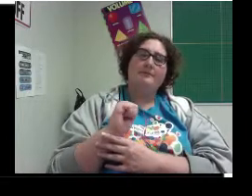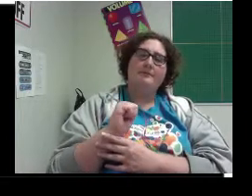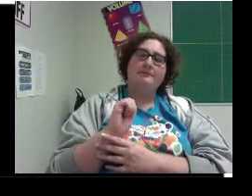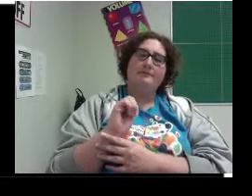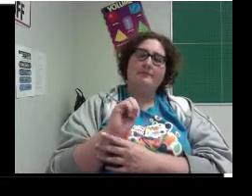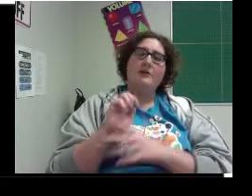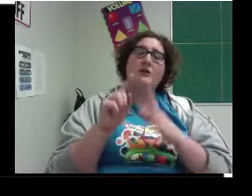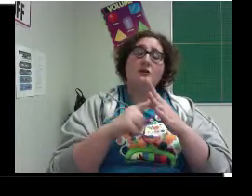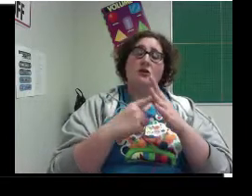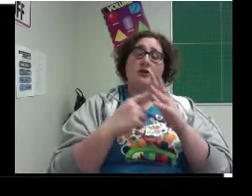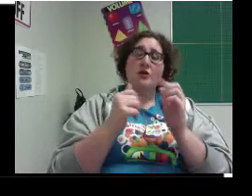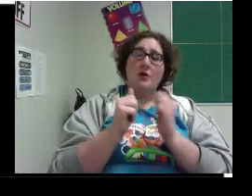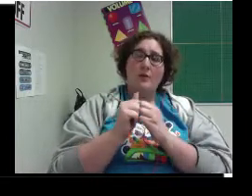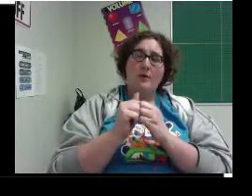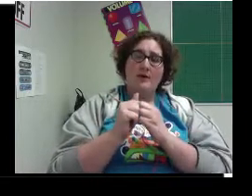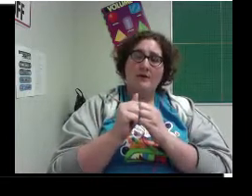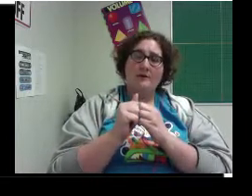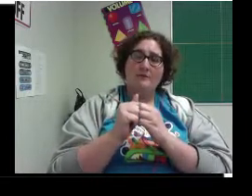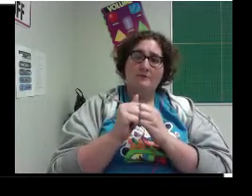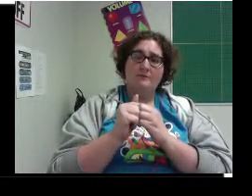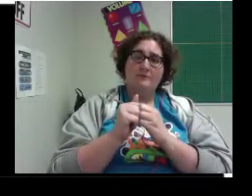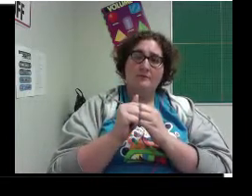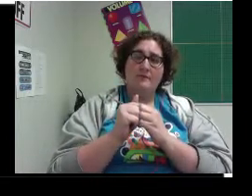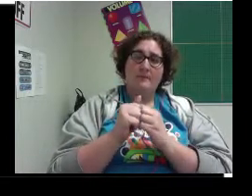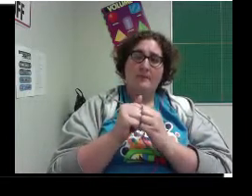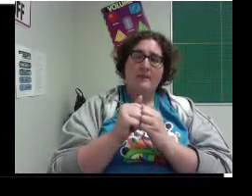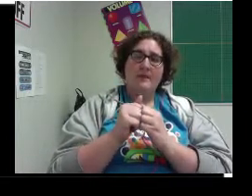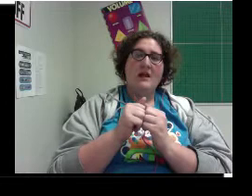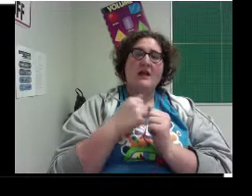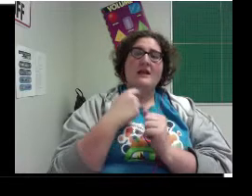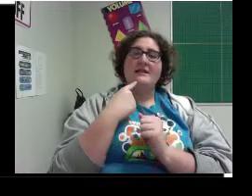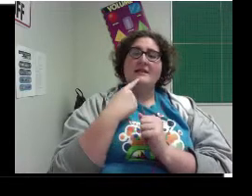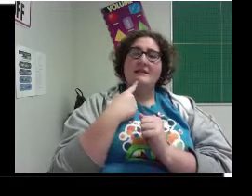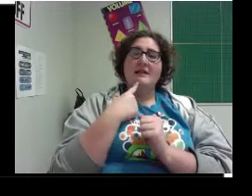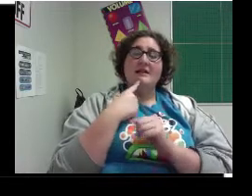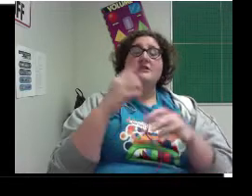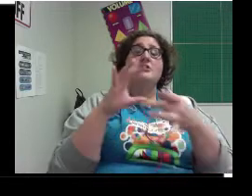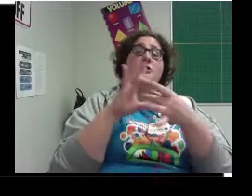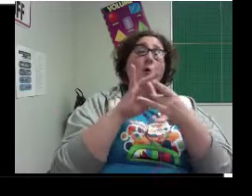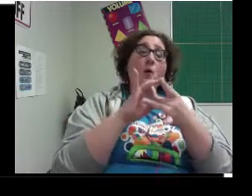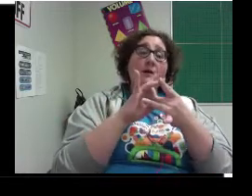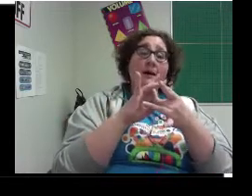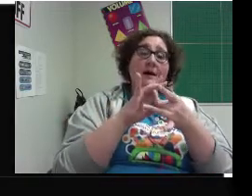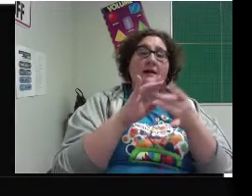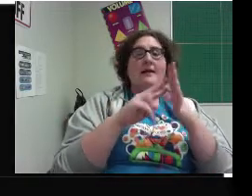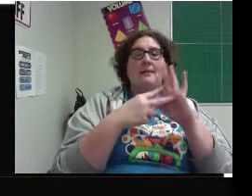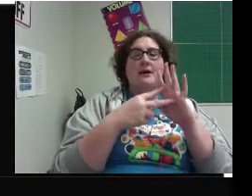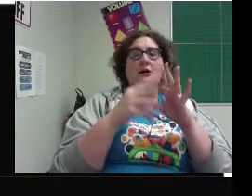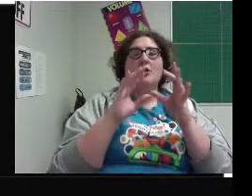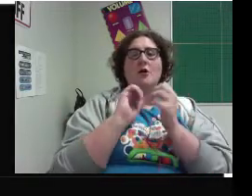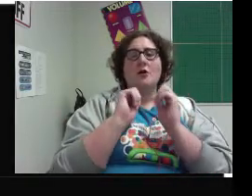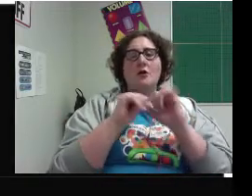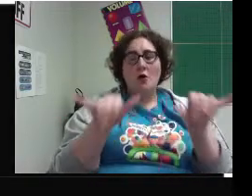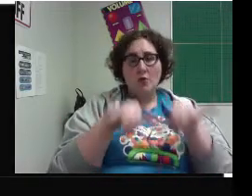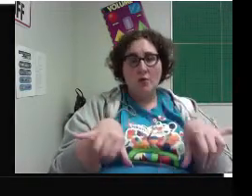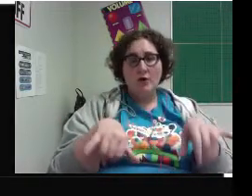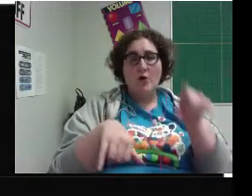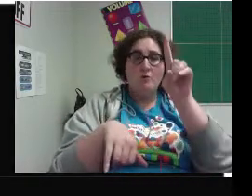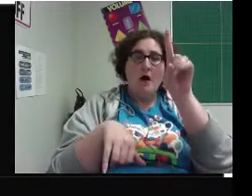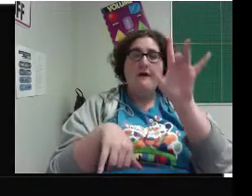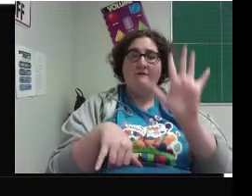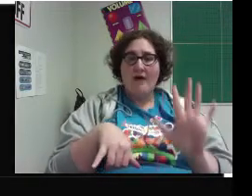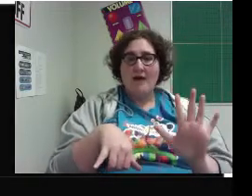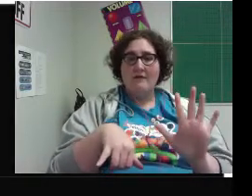with, we just had the theorem that said that corresponding angles are congruent. So that means I know that angle 1 is congruent to angle